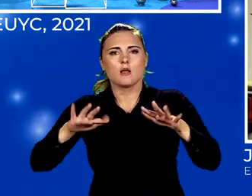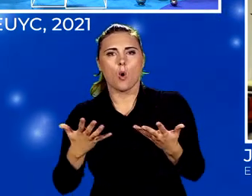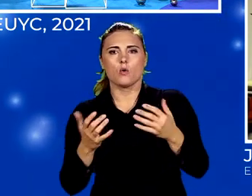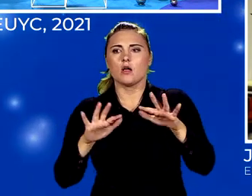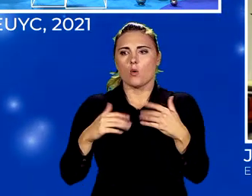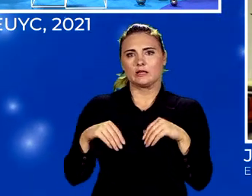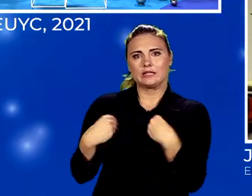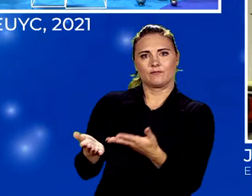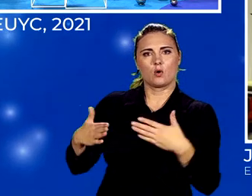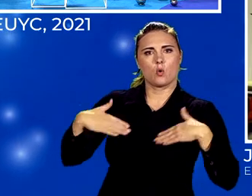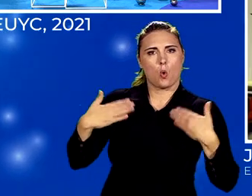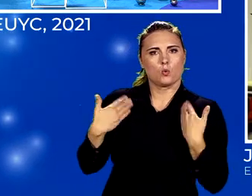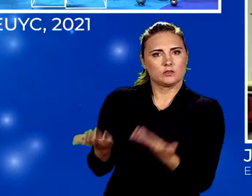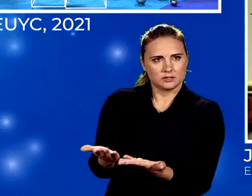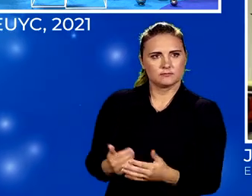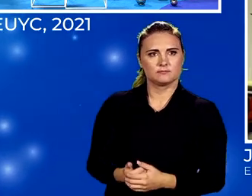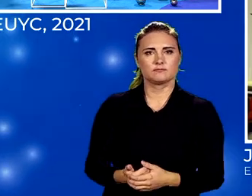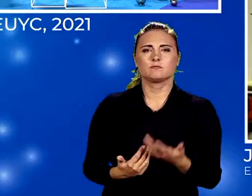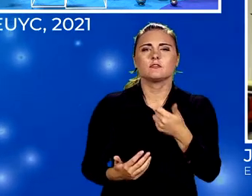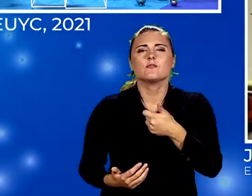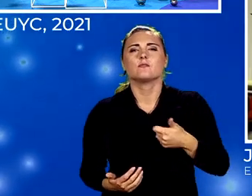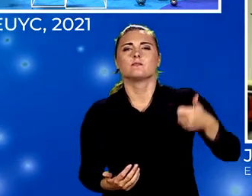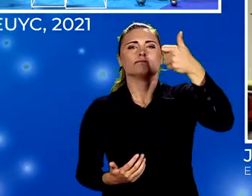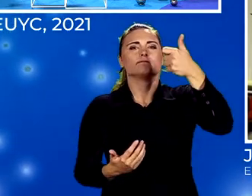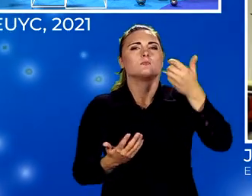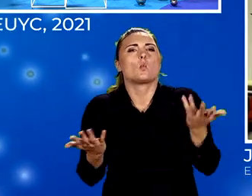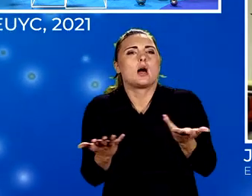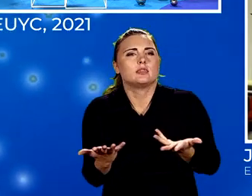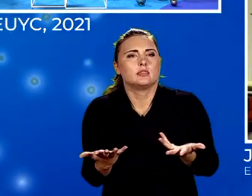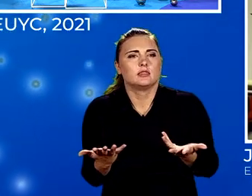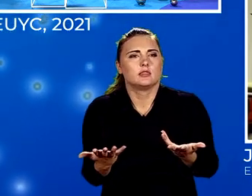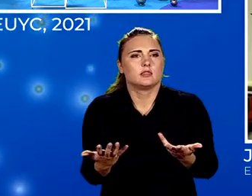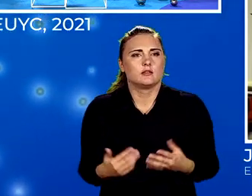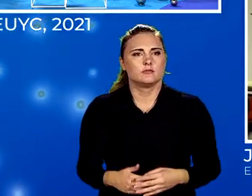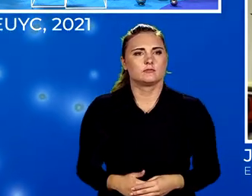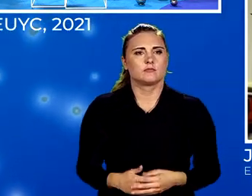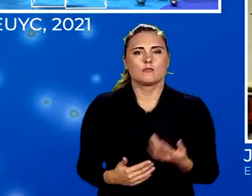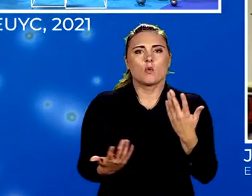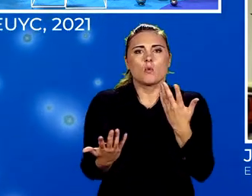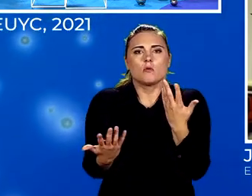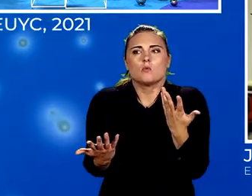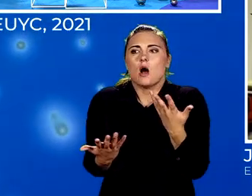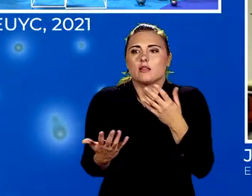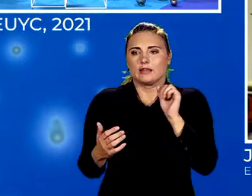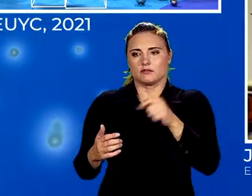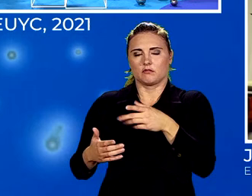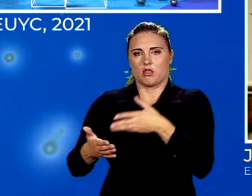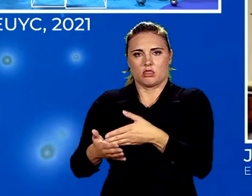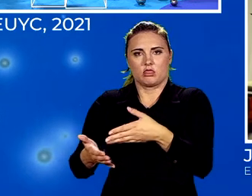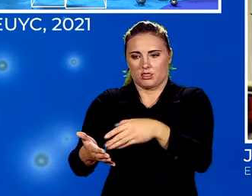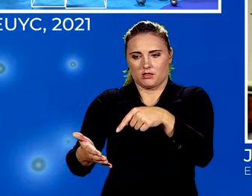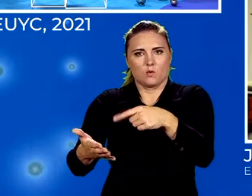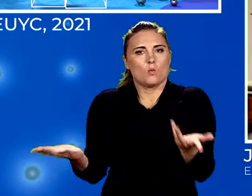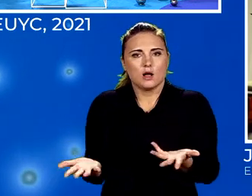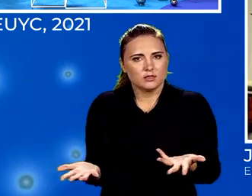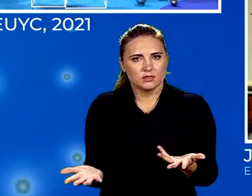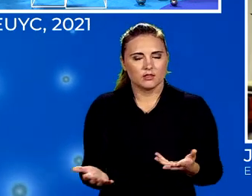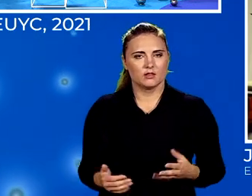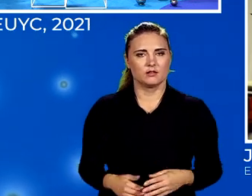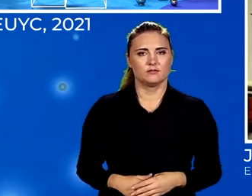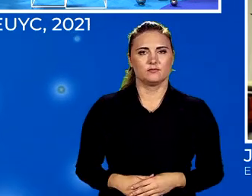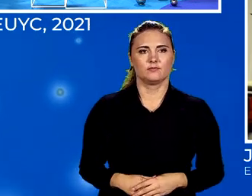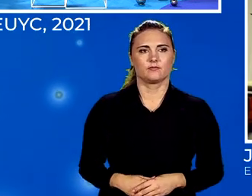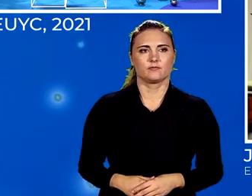main things that stopped young people participating? We all know them, but how was this interpreted in the program as such? Yes.